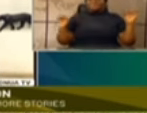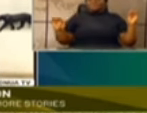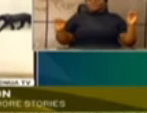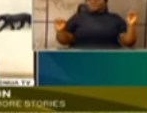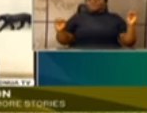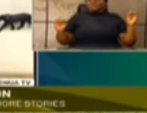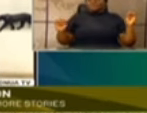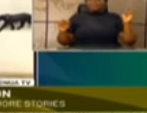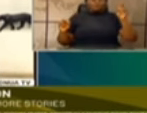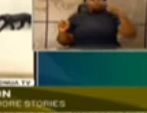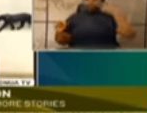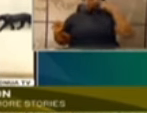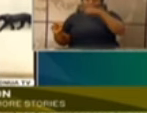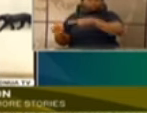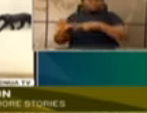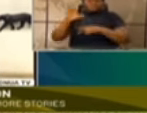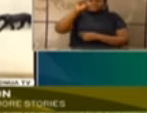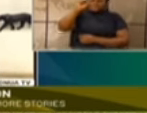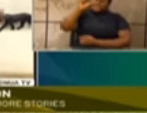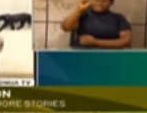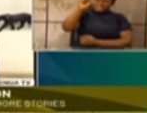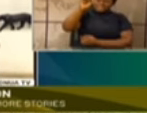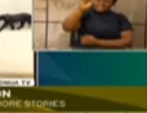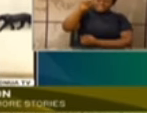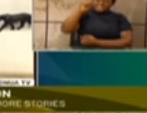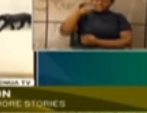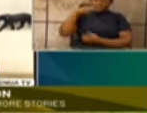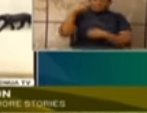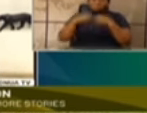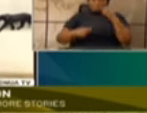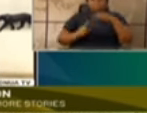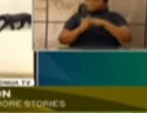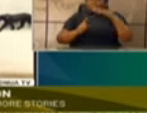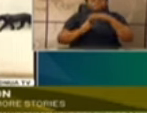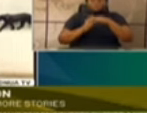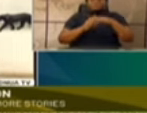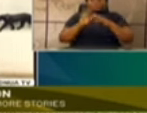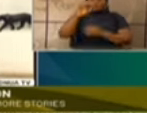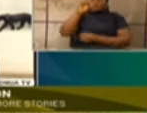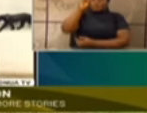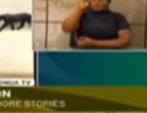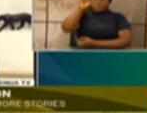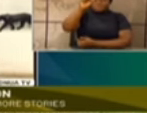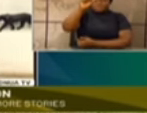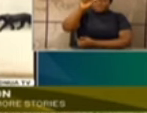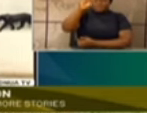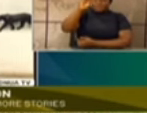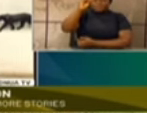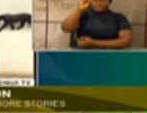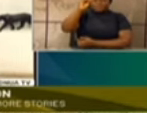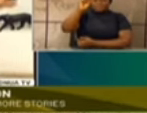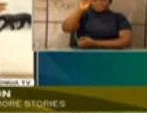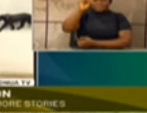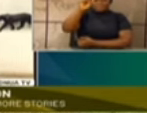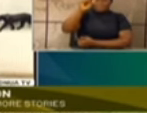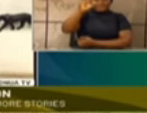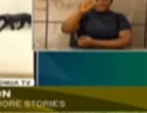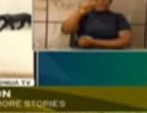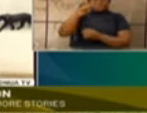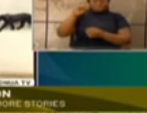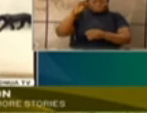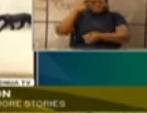Wante Slit, se neme gugui, se se, osafuma afu badnet wo, Odi Bosu means here, and say, no, I cause